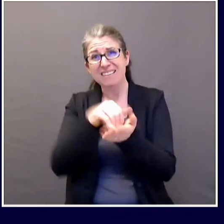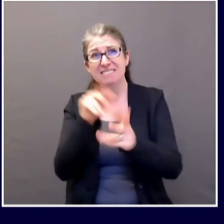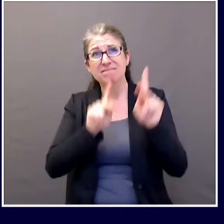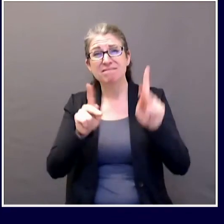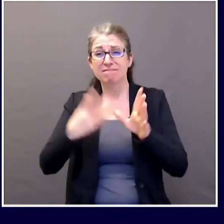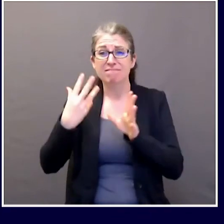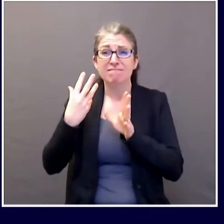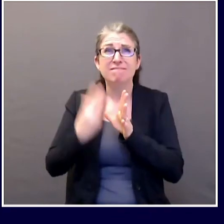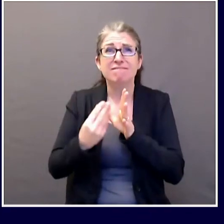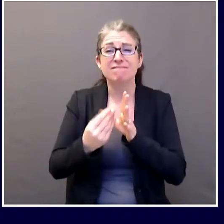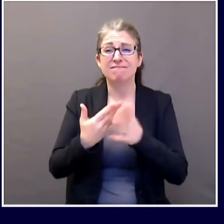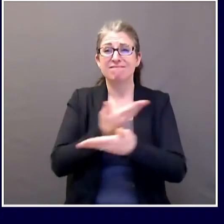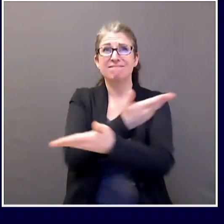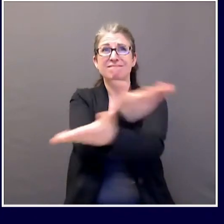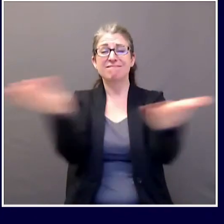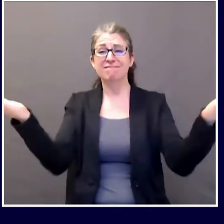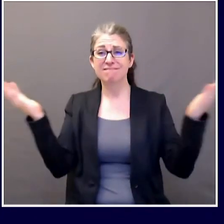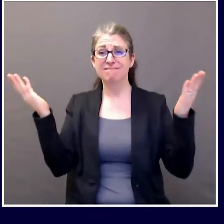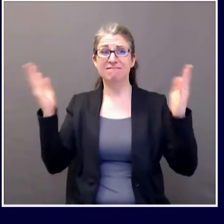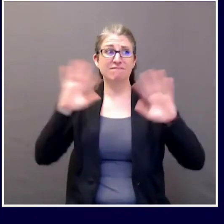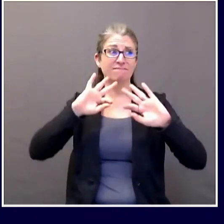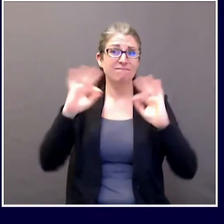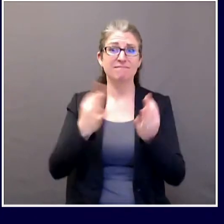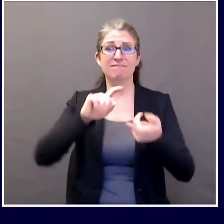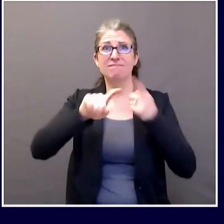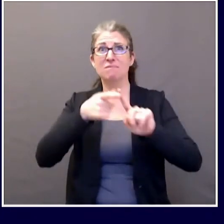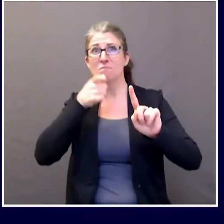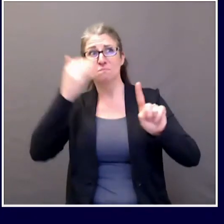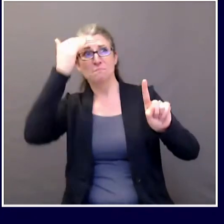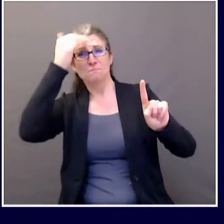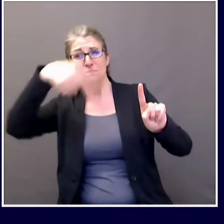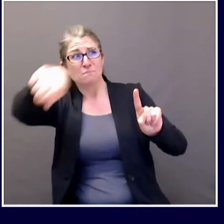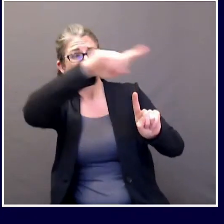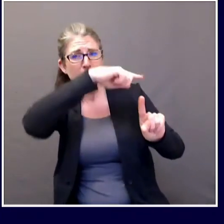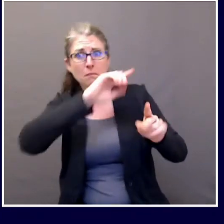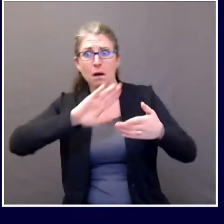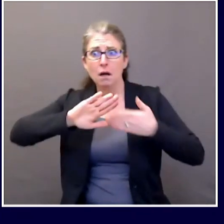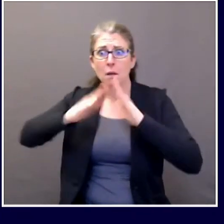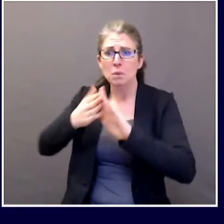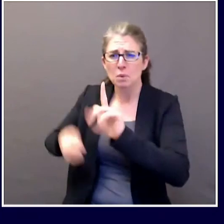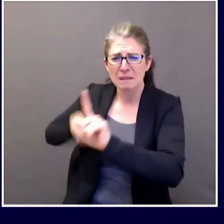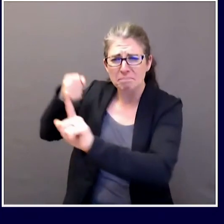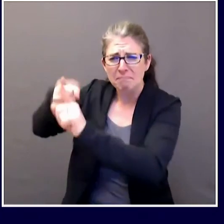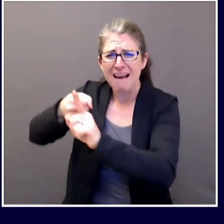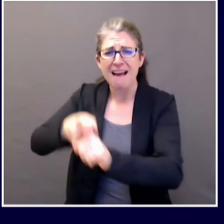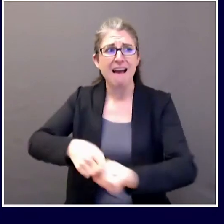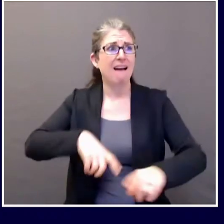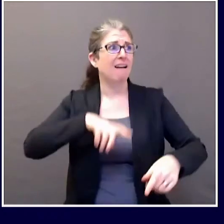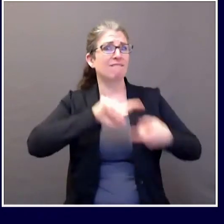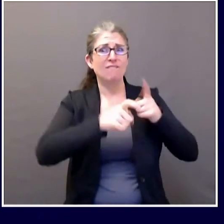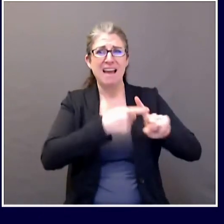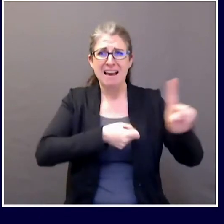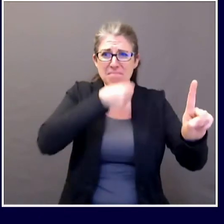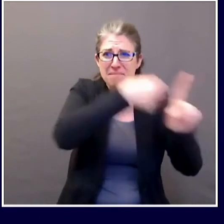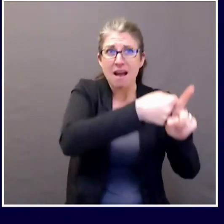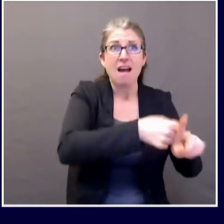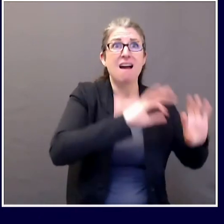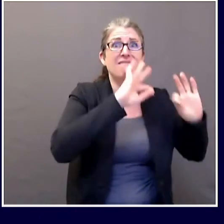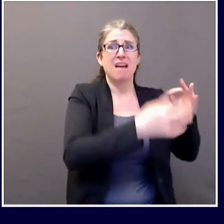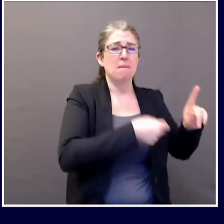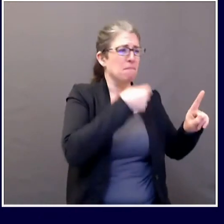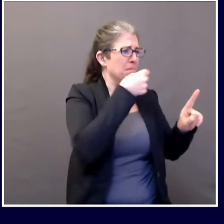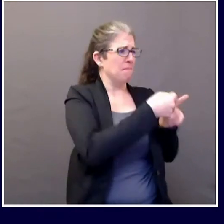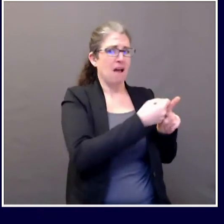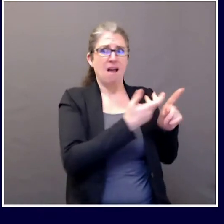lives. Each of these individuals was somebody's friend, family member, or work